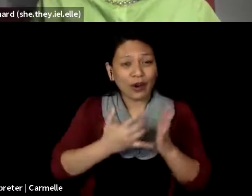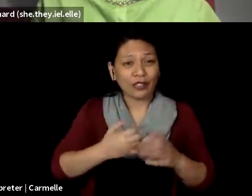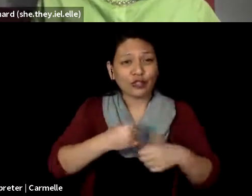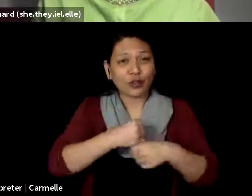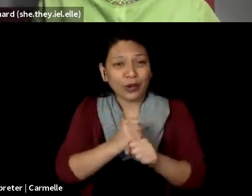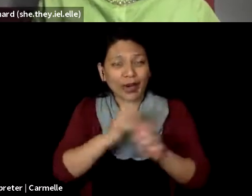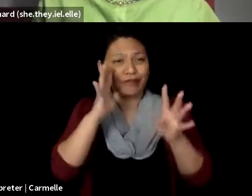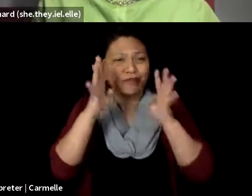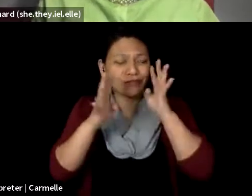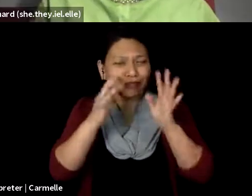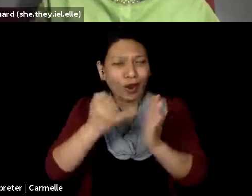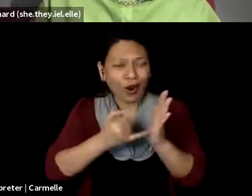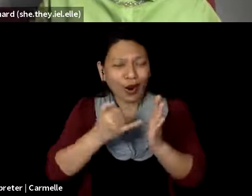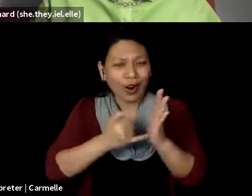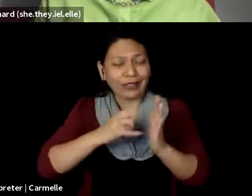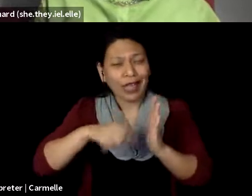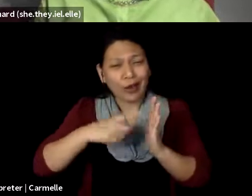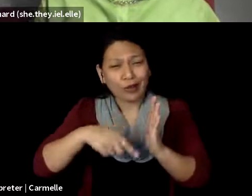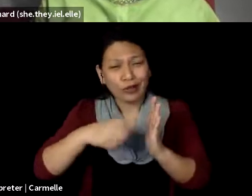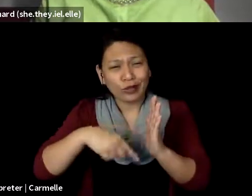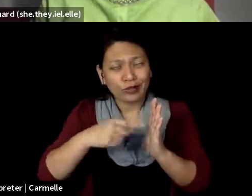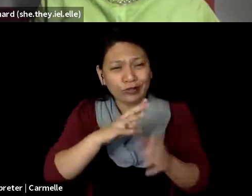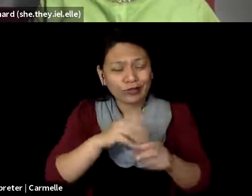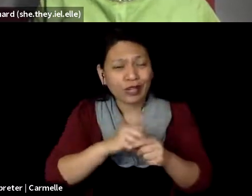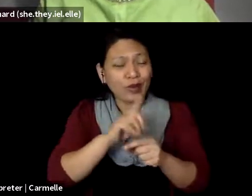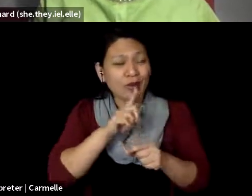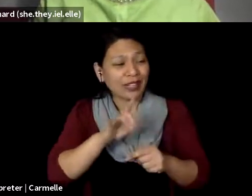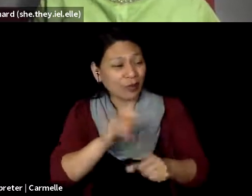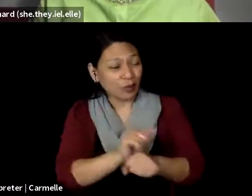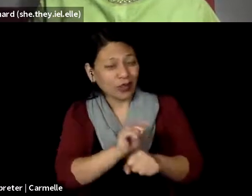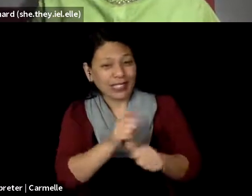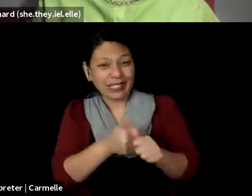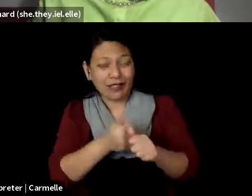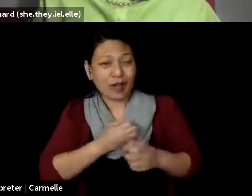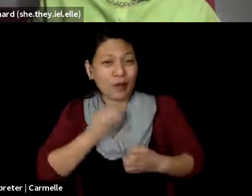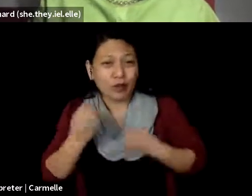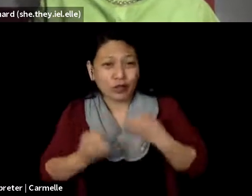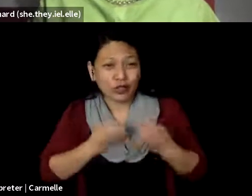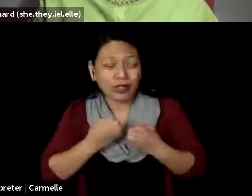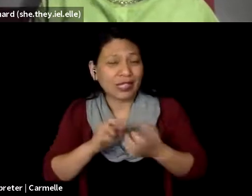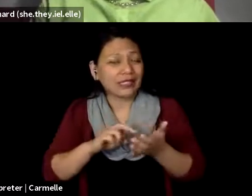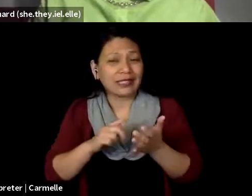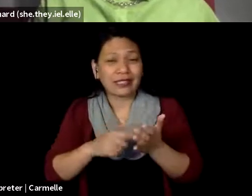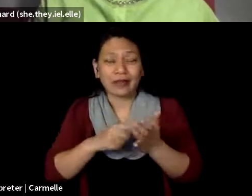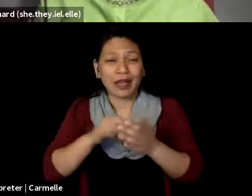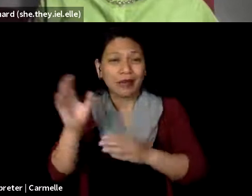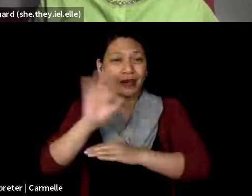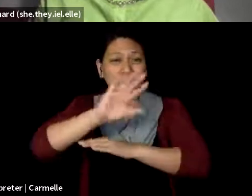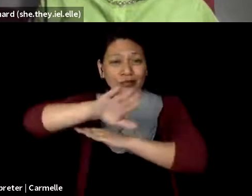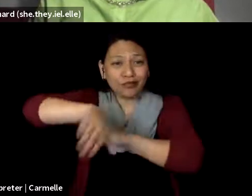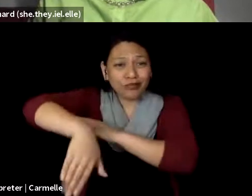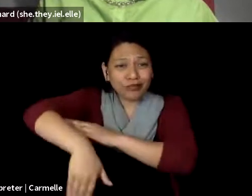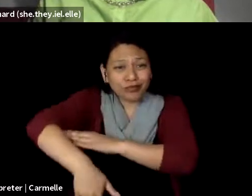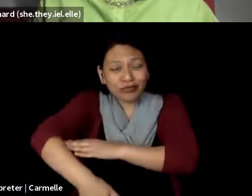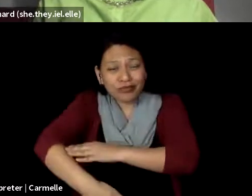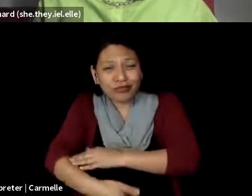hours in a studio. It's emotional work. It's sometimes staying really late and sometimes eating in these